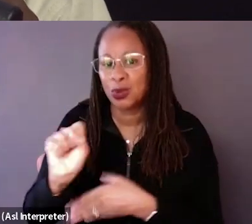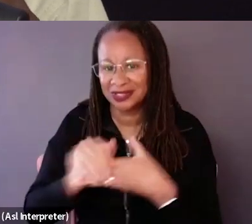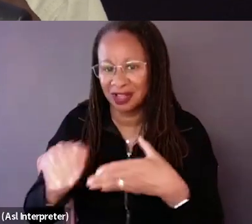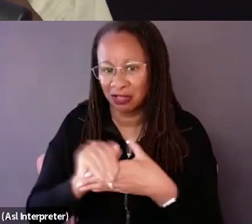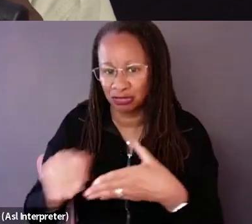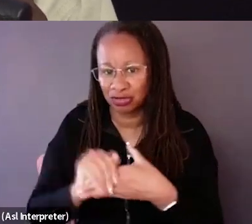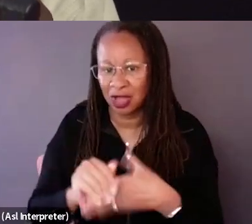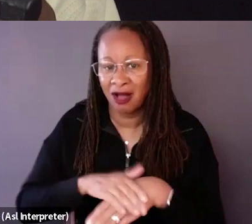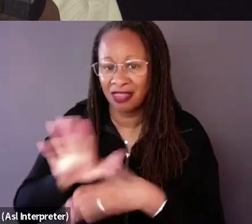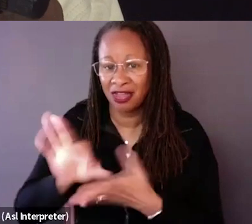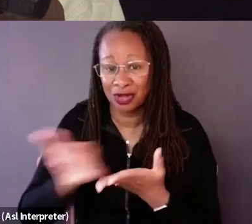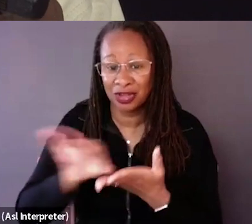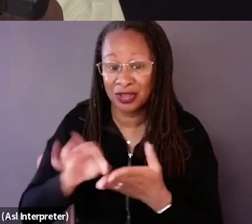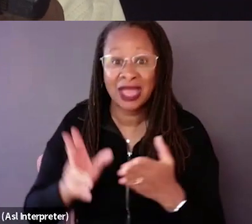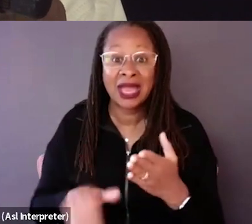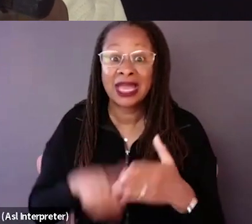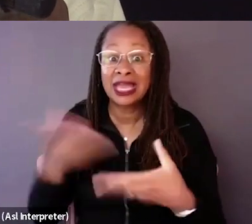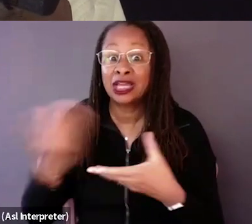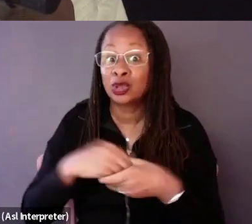I'm sorry, I'm just sort of baffled.